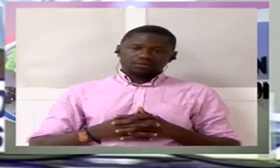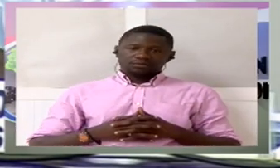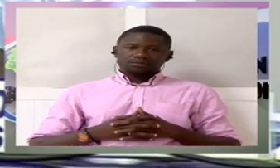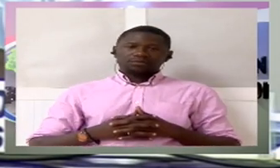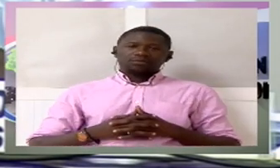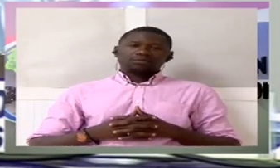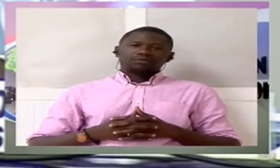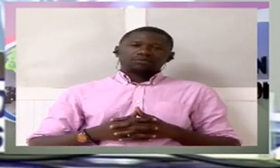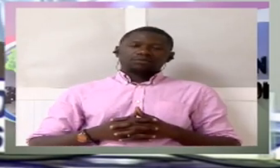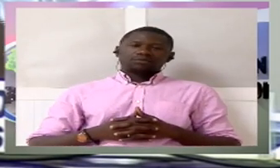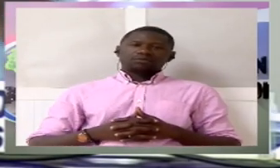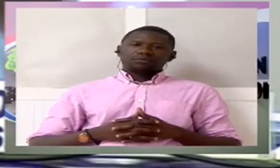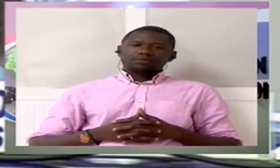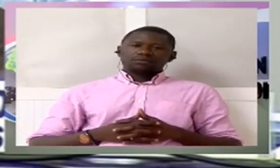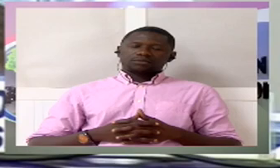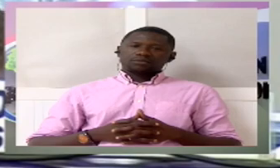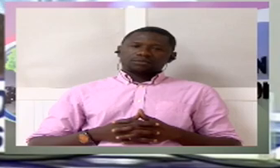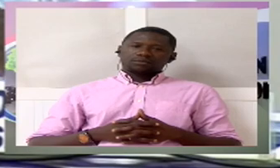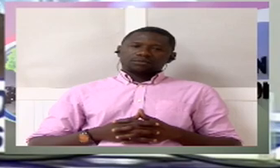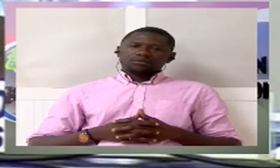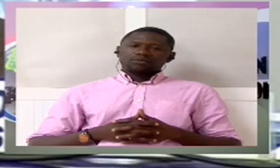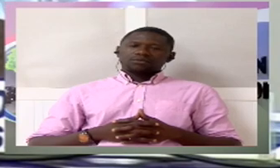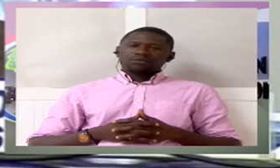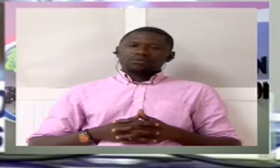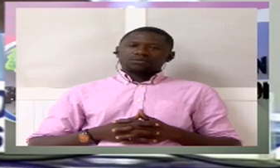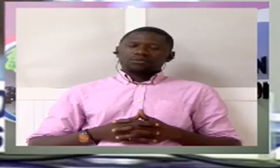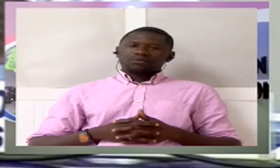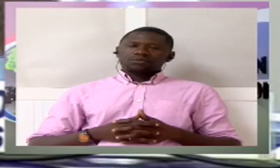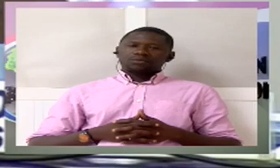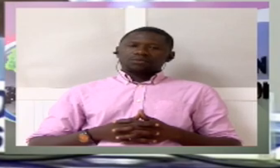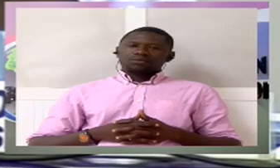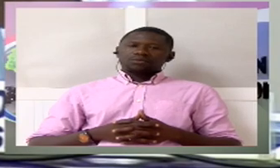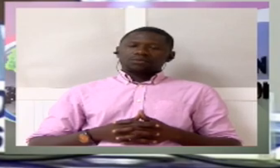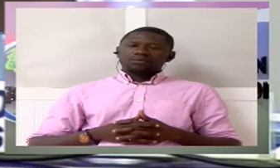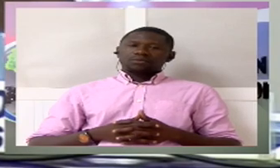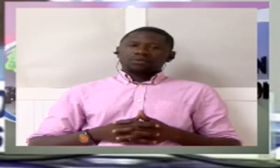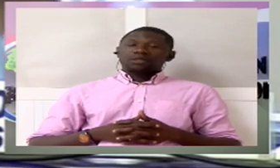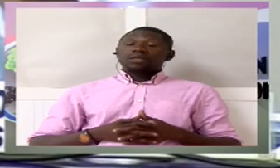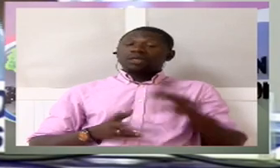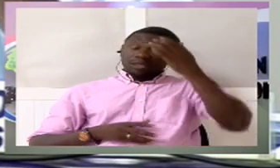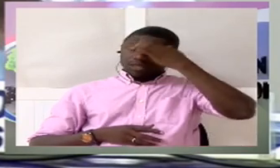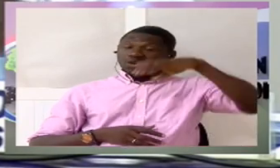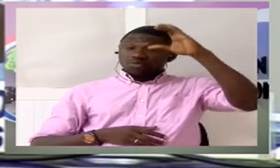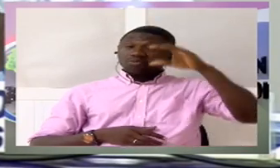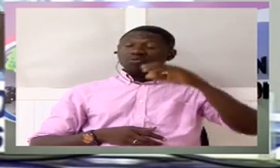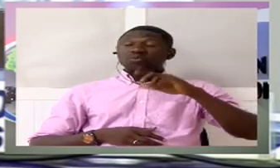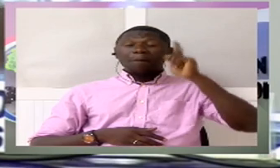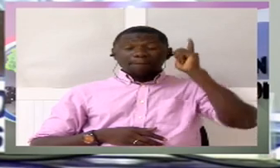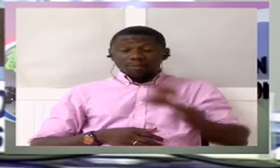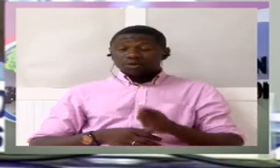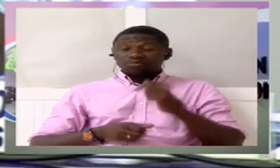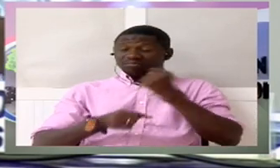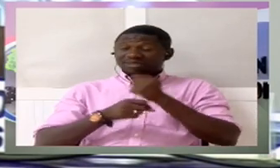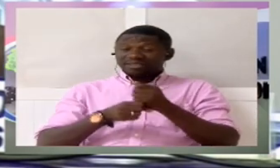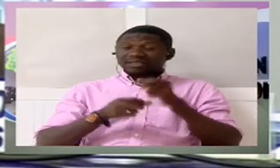mo wondin sa domono. While the commission would definitely make recommendations to change that problem, to